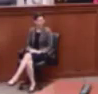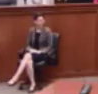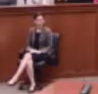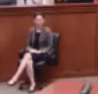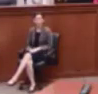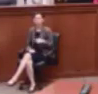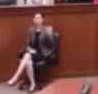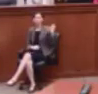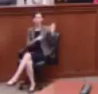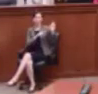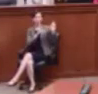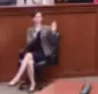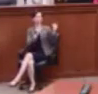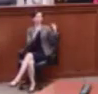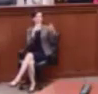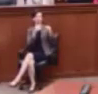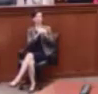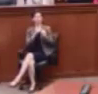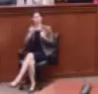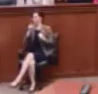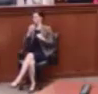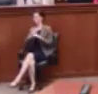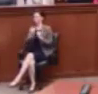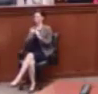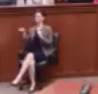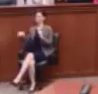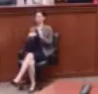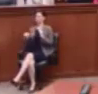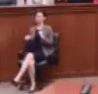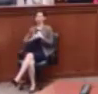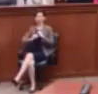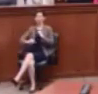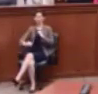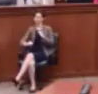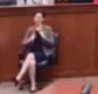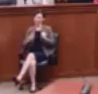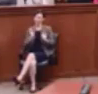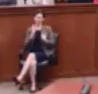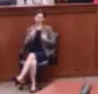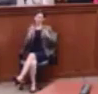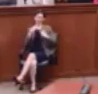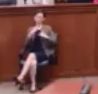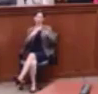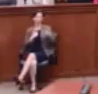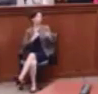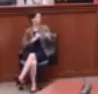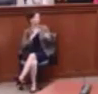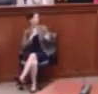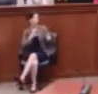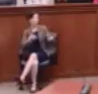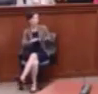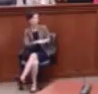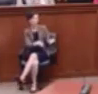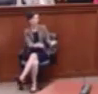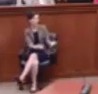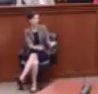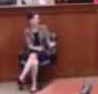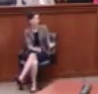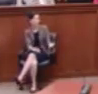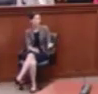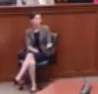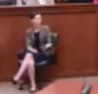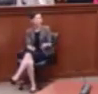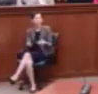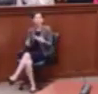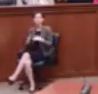And You are going to get me in trouble with my colleagues if you keep talking, sir. I'm going to shut it down right now. To build out